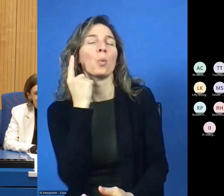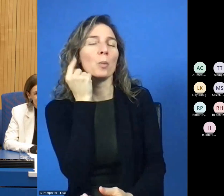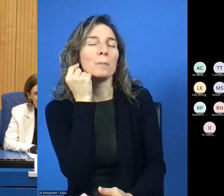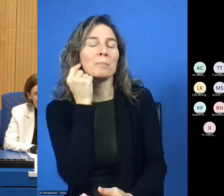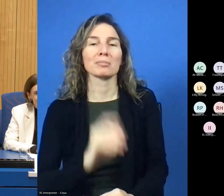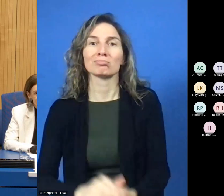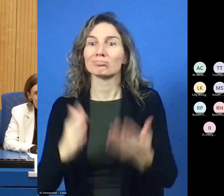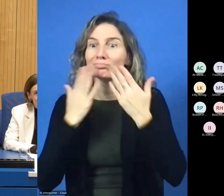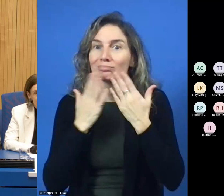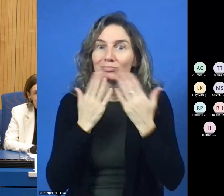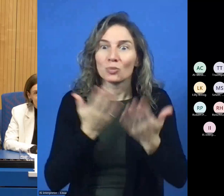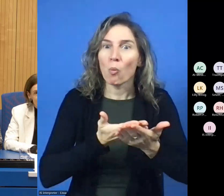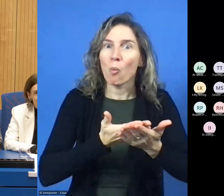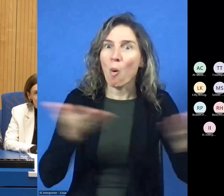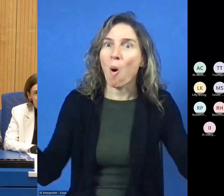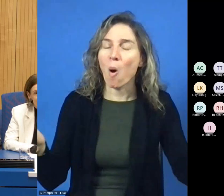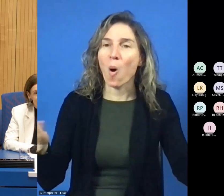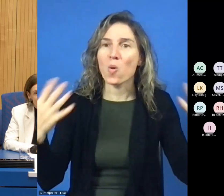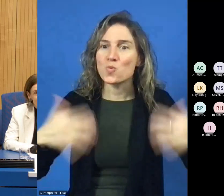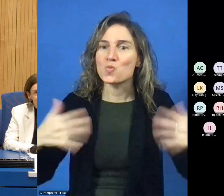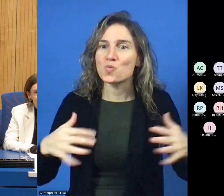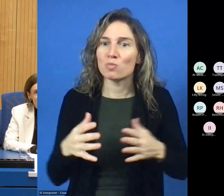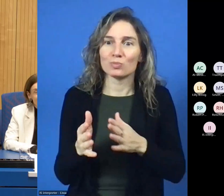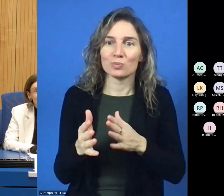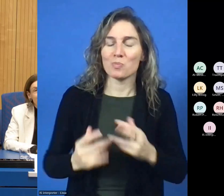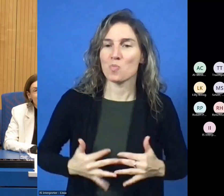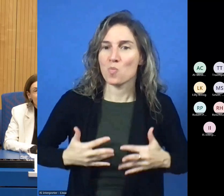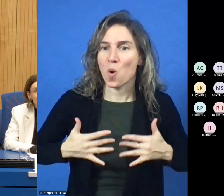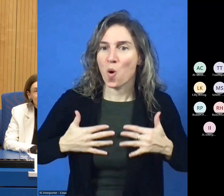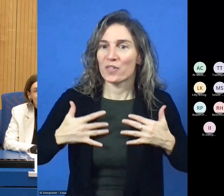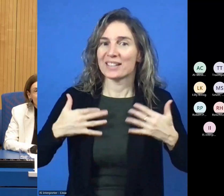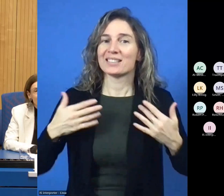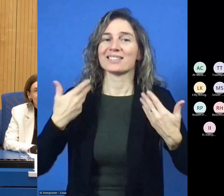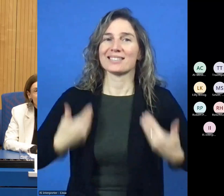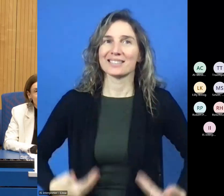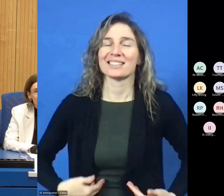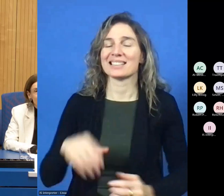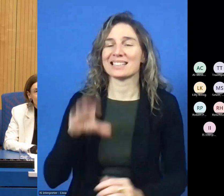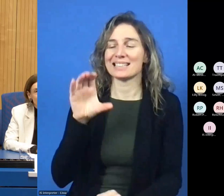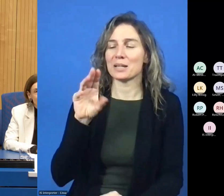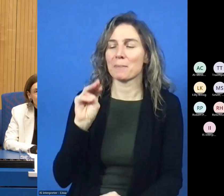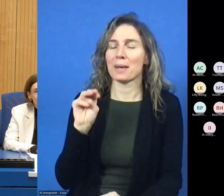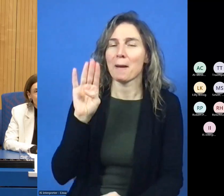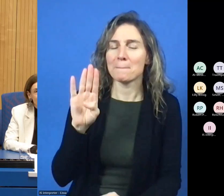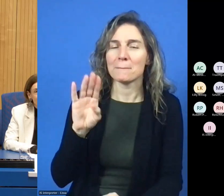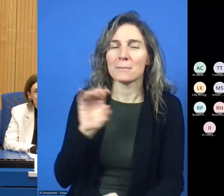motivating presentations. But I would. My name is Shan Tesney. I'm with CBM.